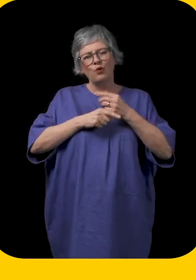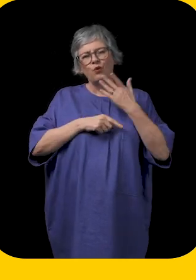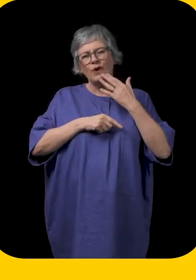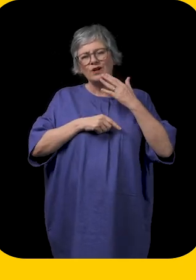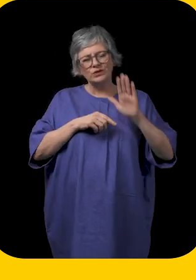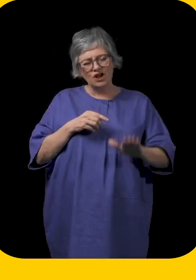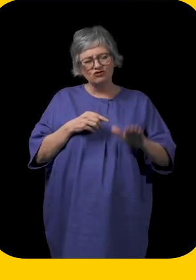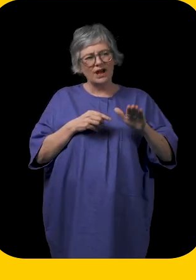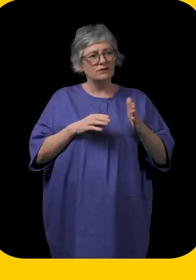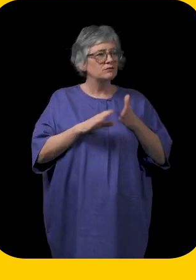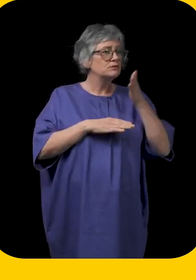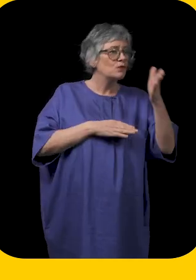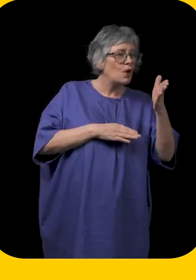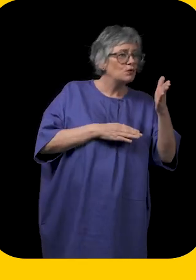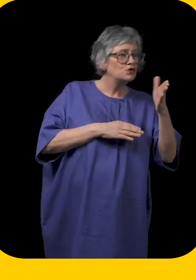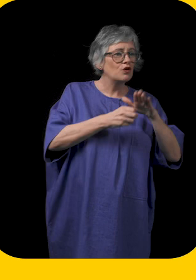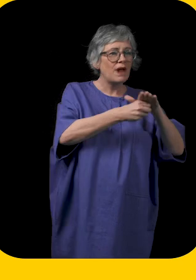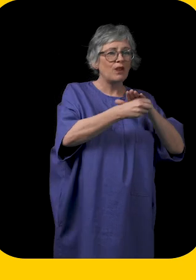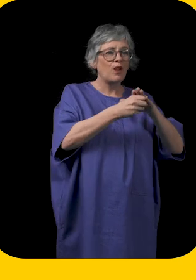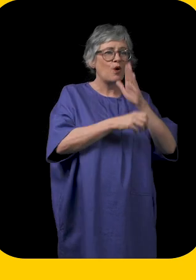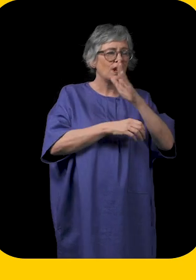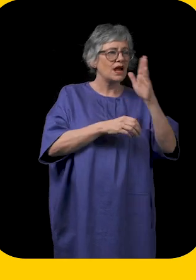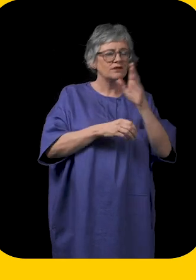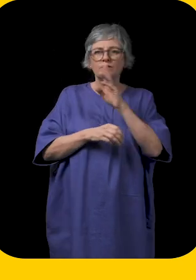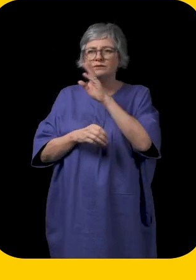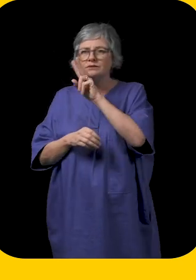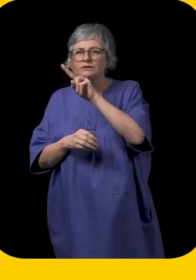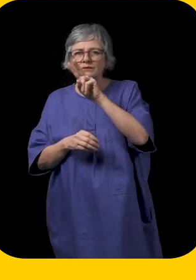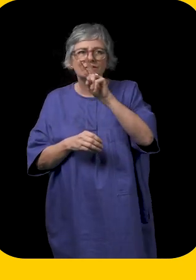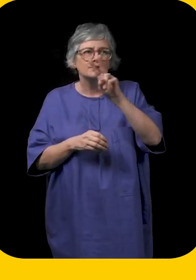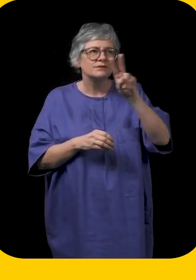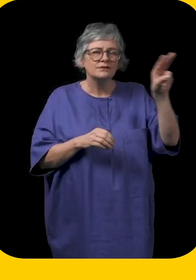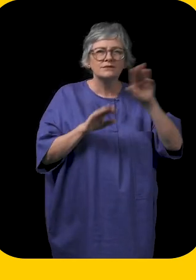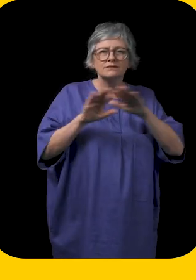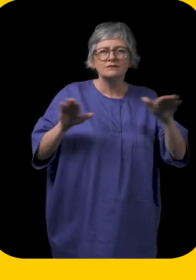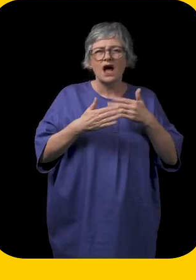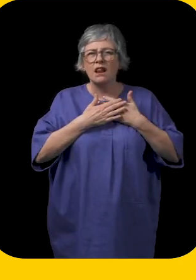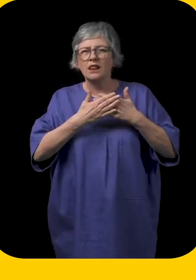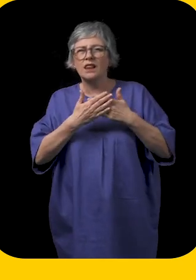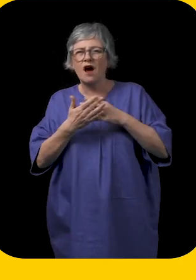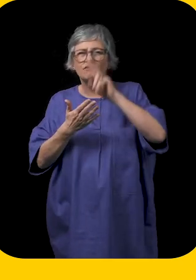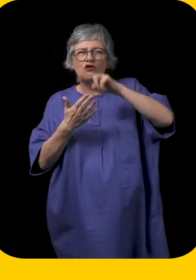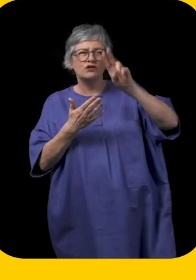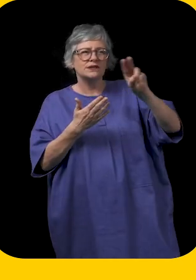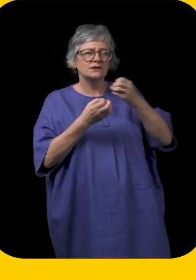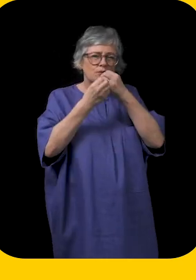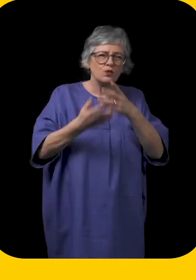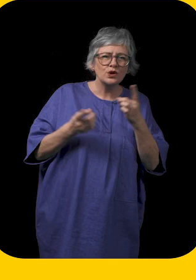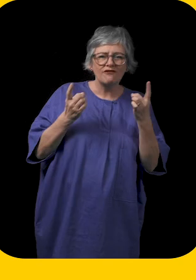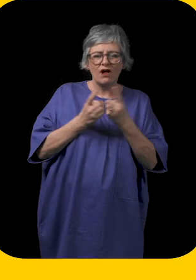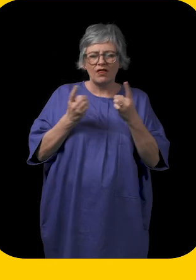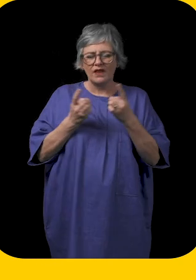love that about books because it takes me back to being a child and like, you know, going to my local library and just working my way along the shelf and just